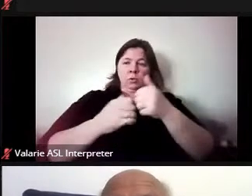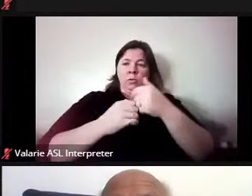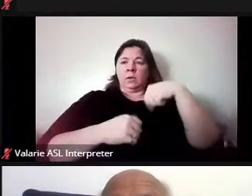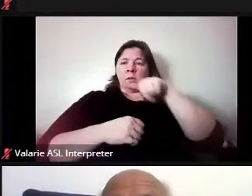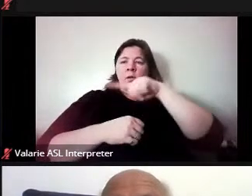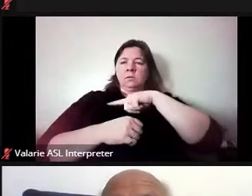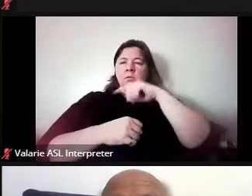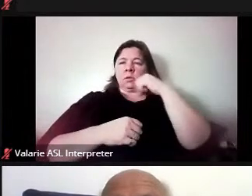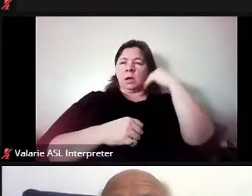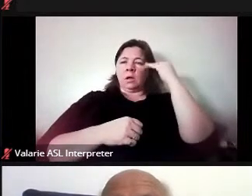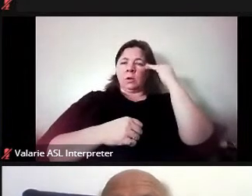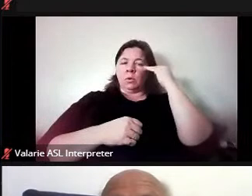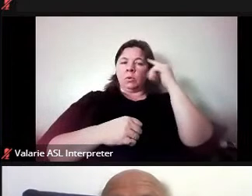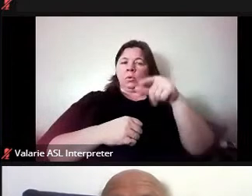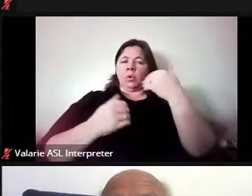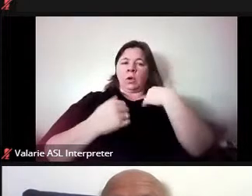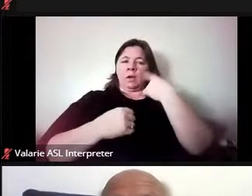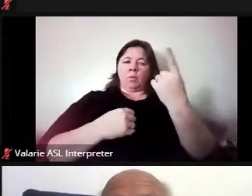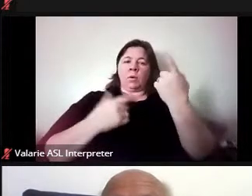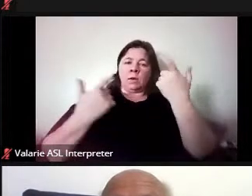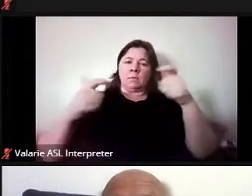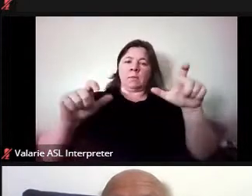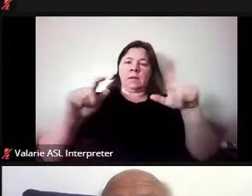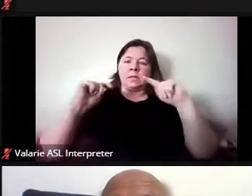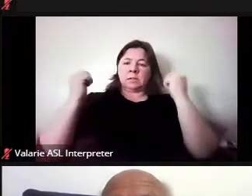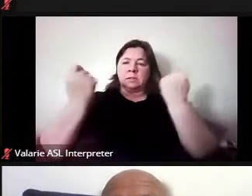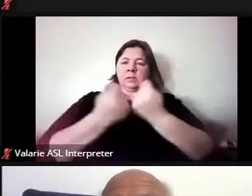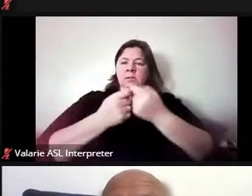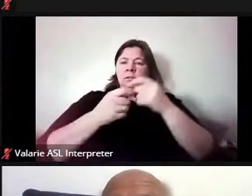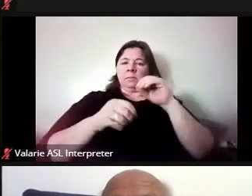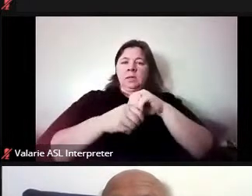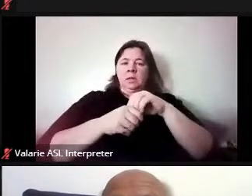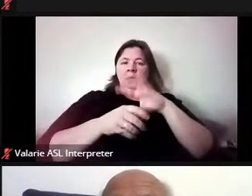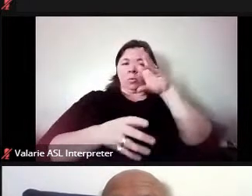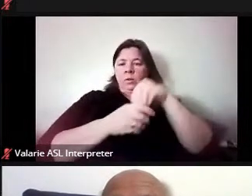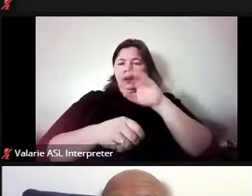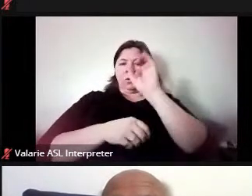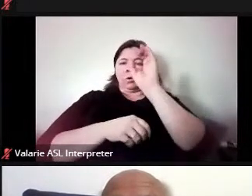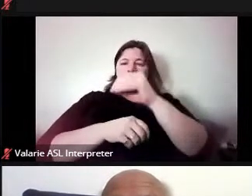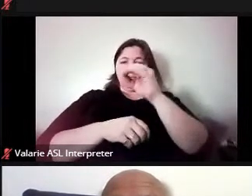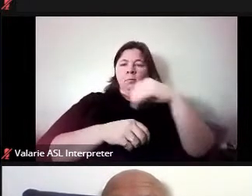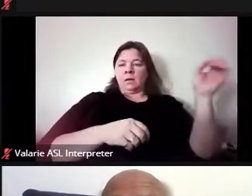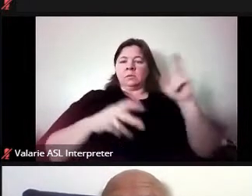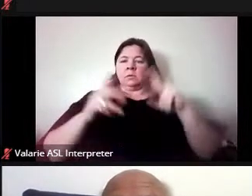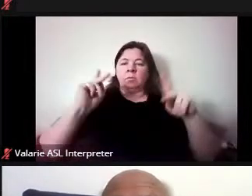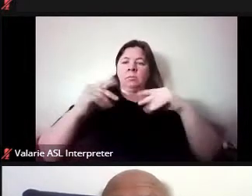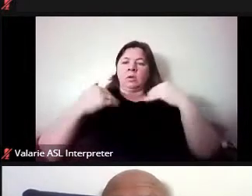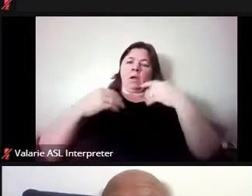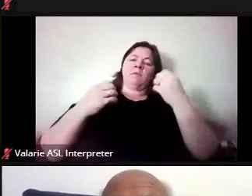know that you have got one of the biggest teams within the Onpassive group. How many people do you have in your team now?